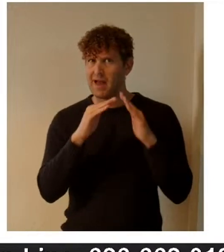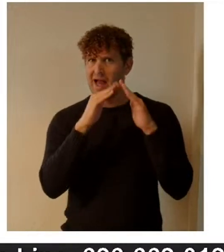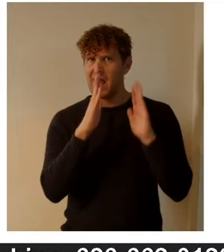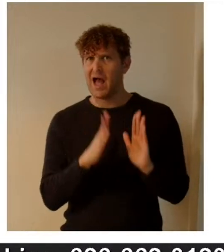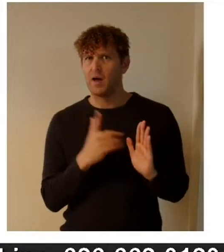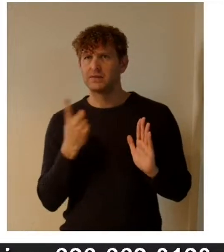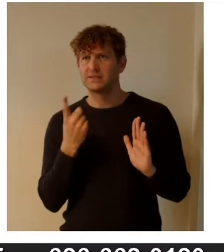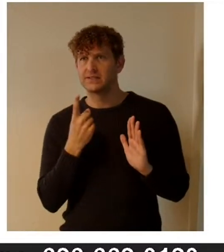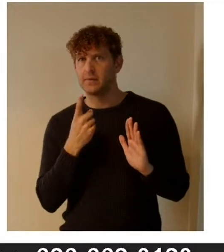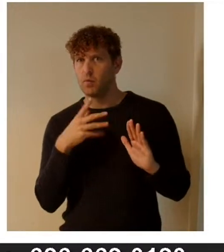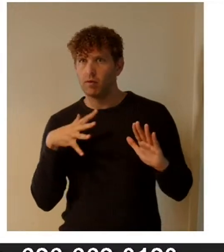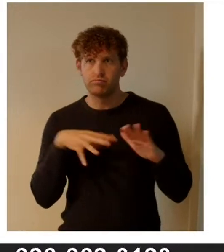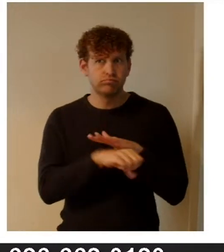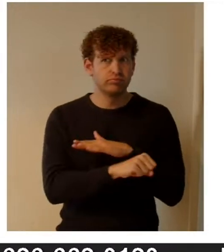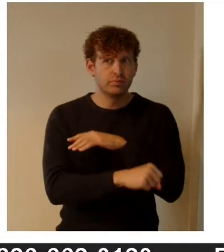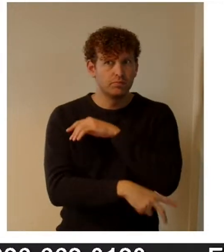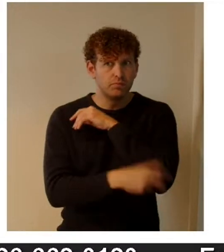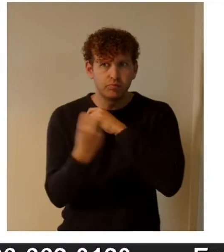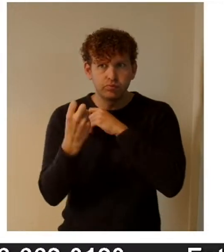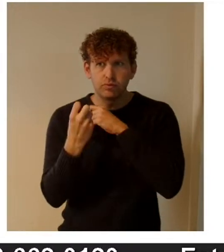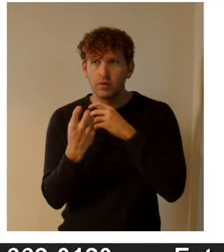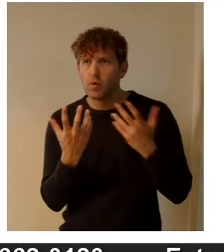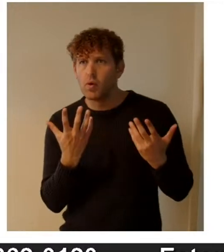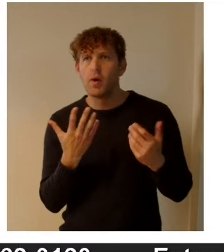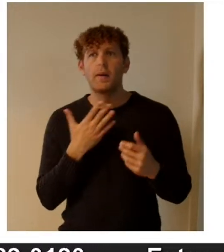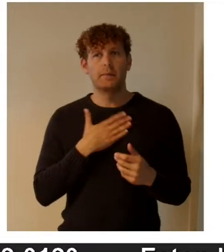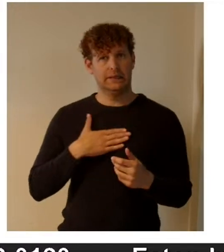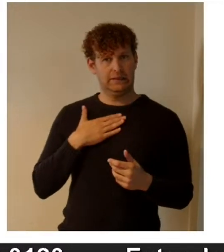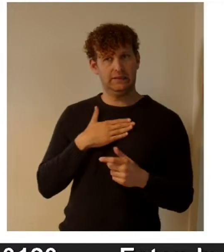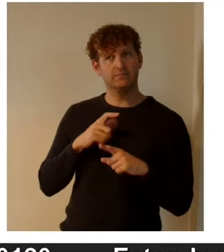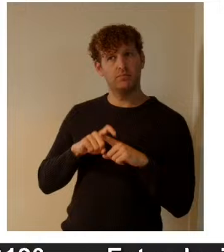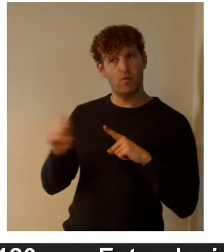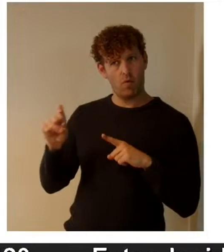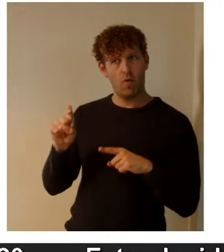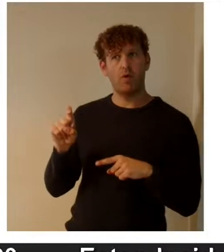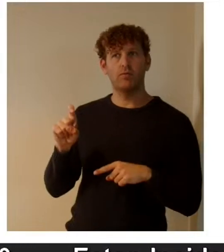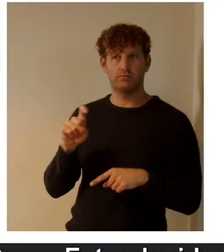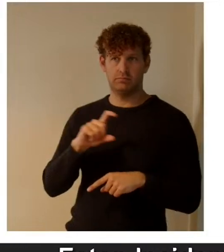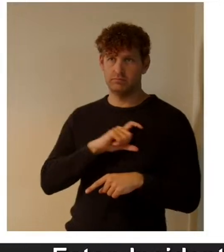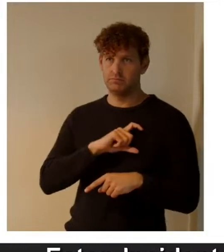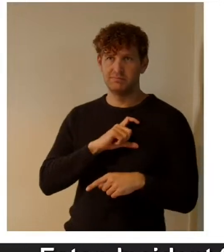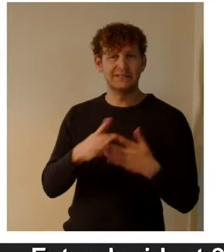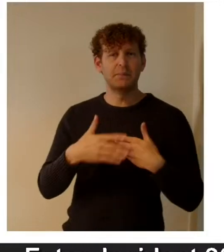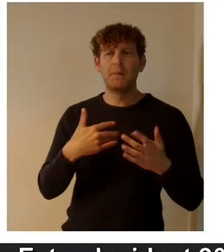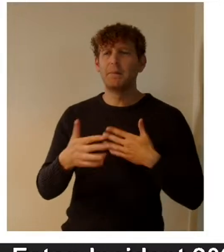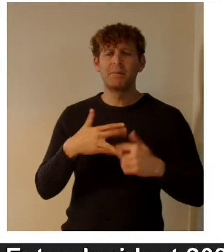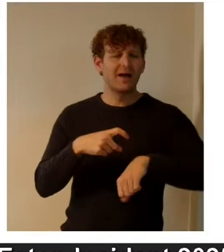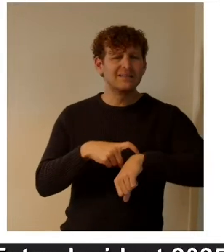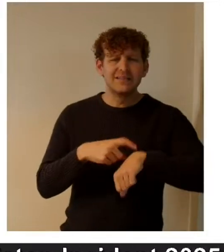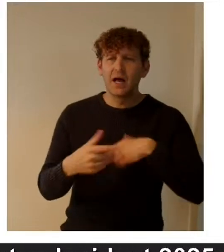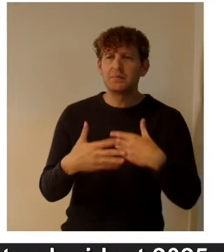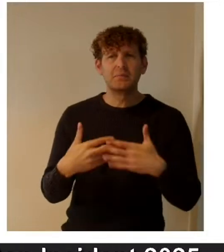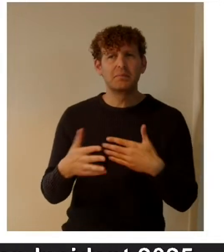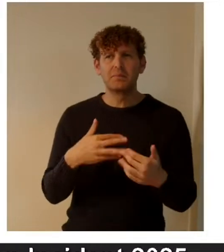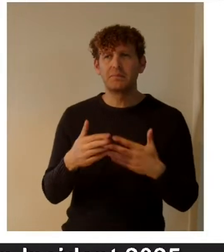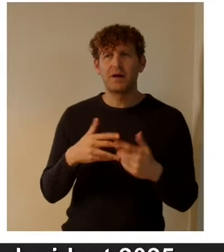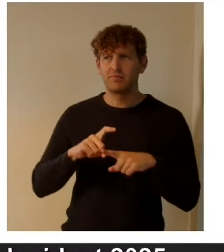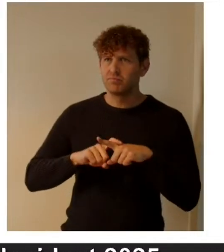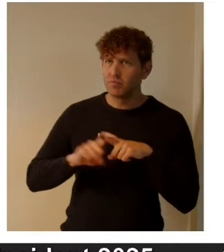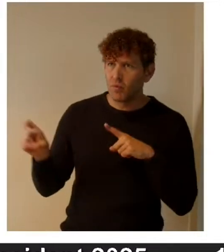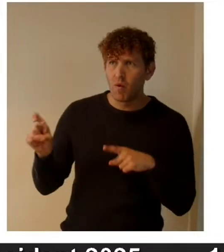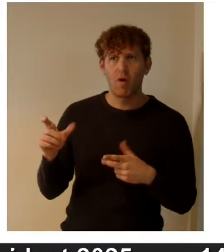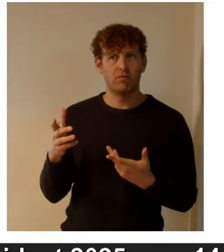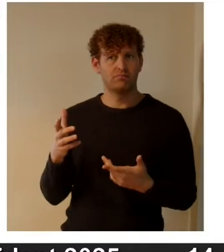urge them to promptly call the police. It doesn't matter what time of day it is. Call the sheriff's department, and we will come out to